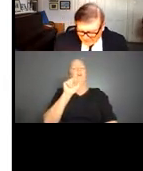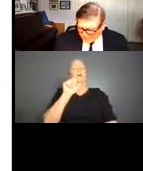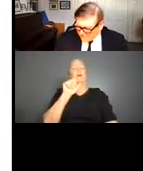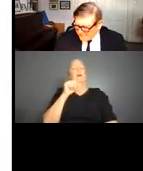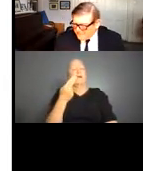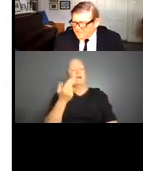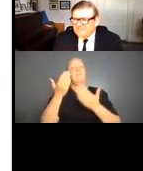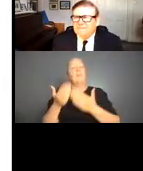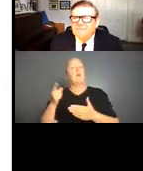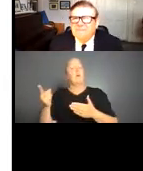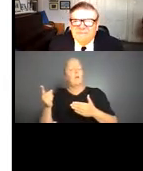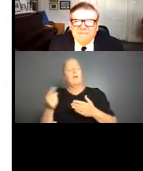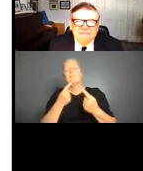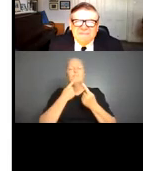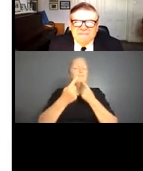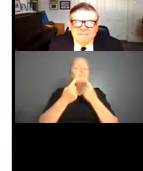system.